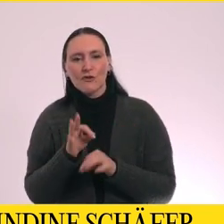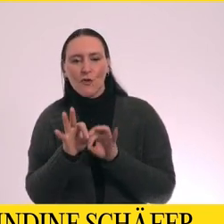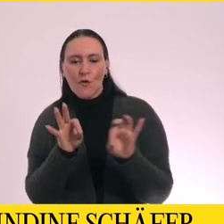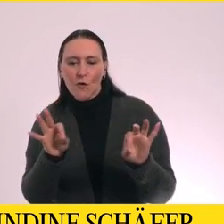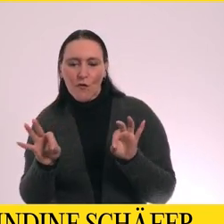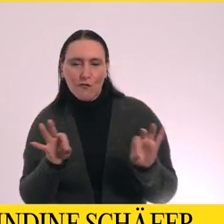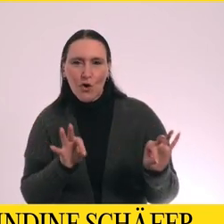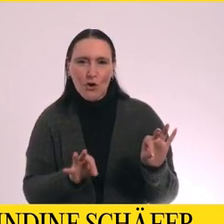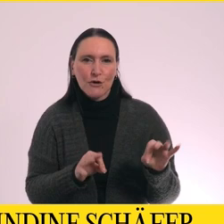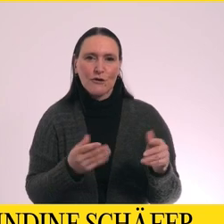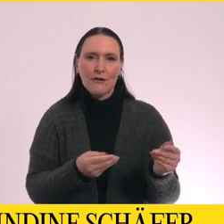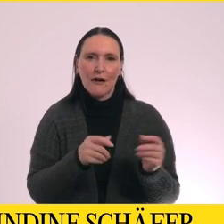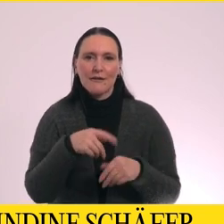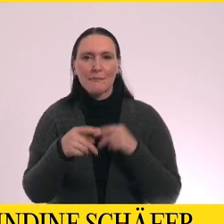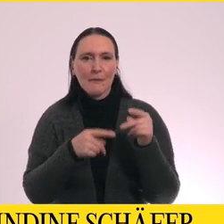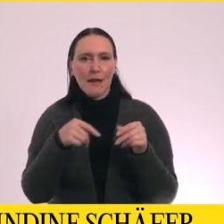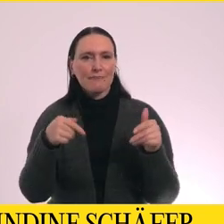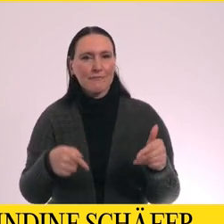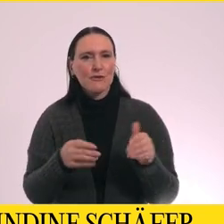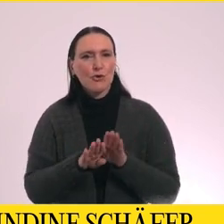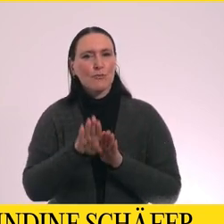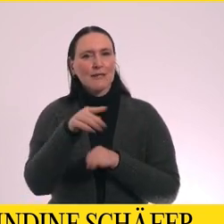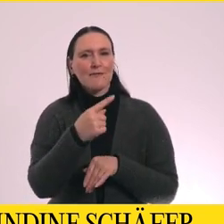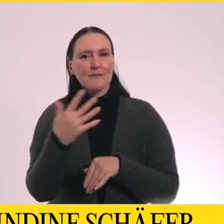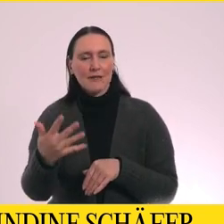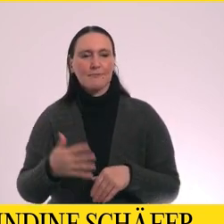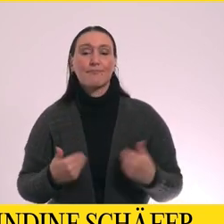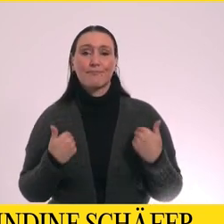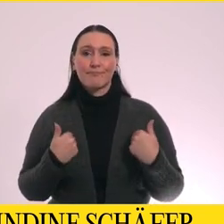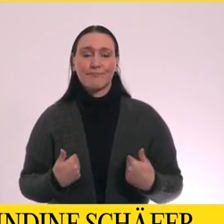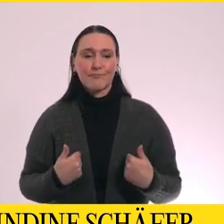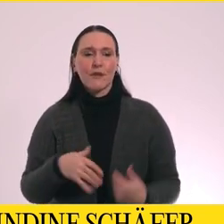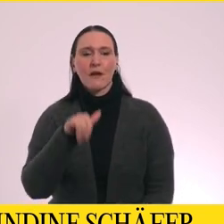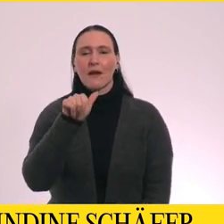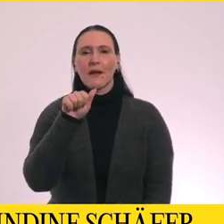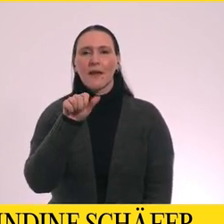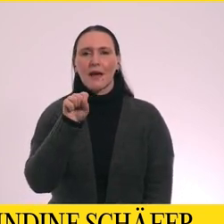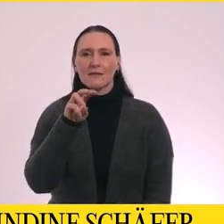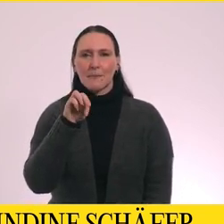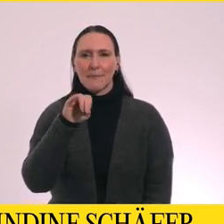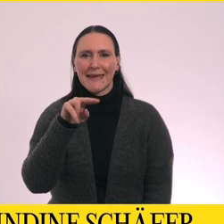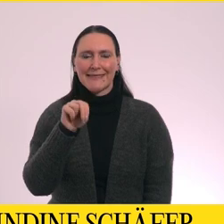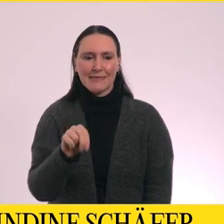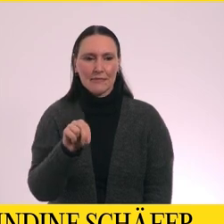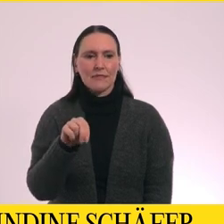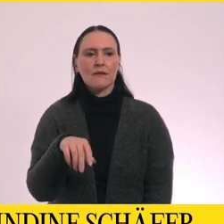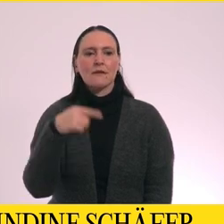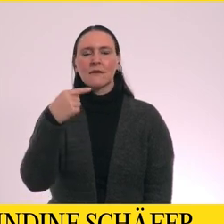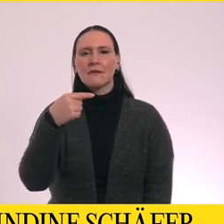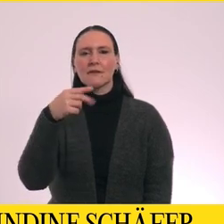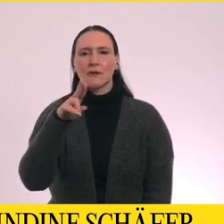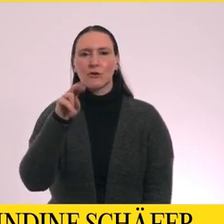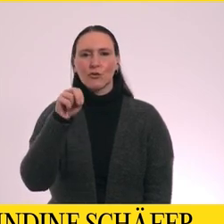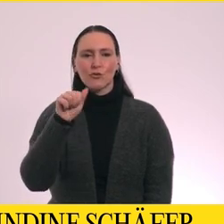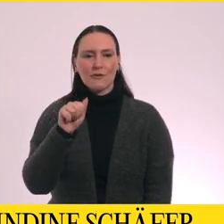these conversations. So my name is Yasmin Gunaratnam. I'm a social scientist at the School of